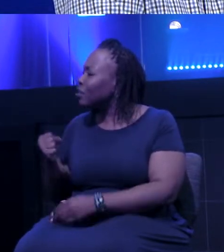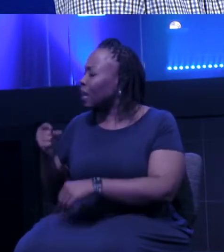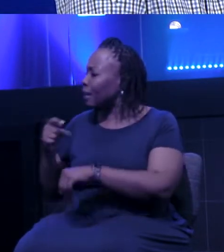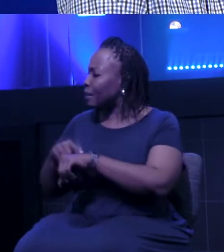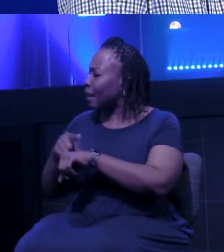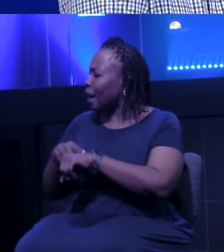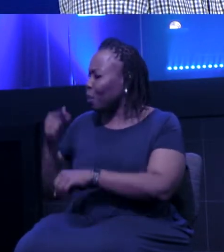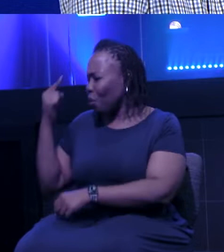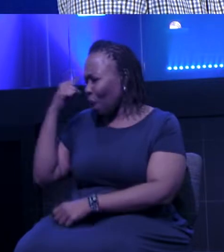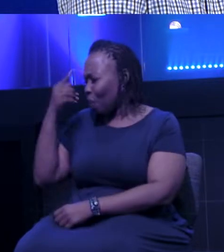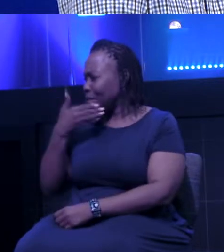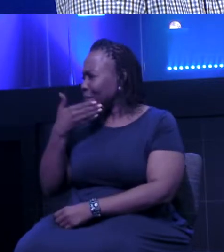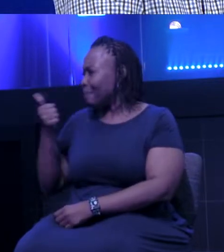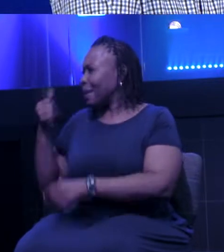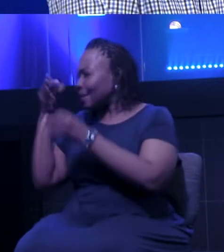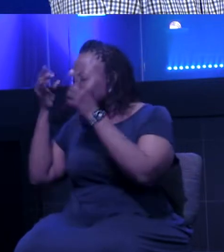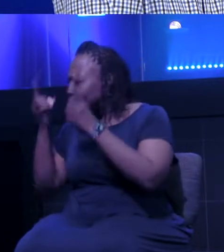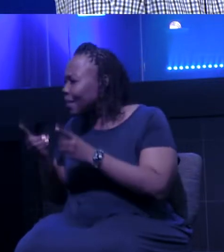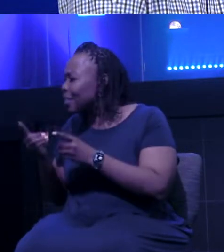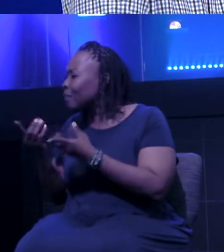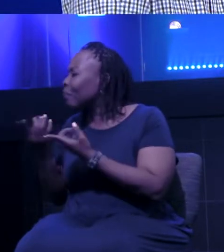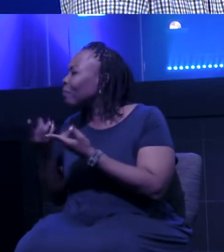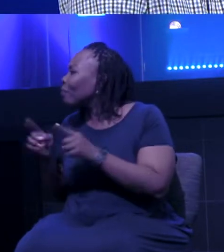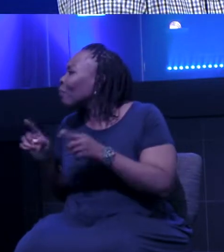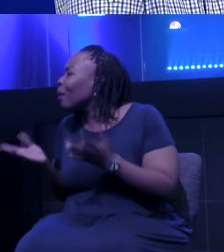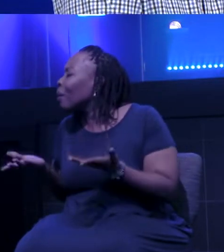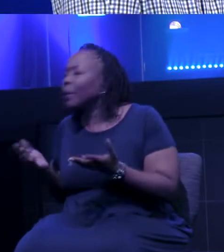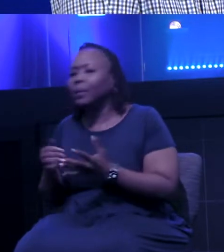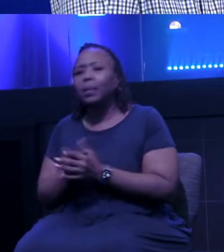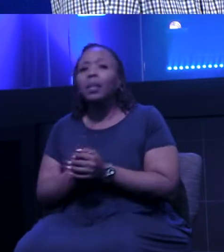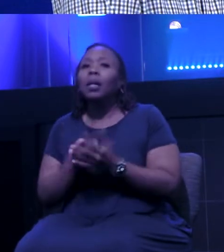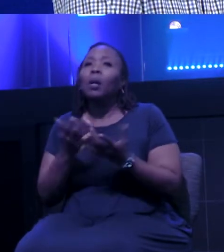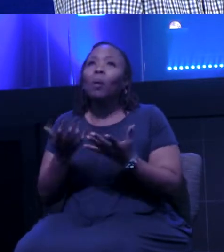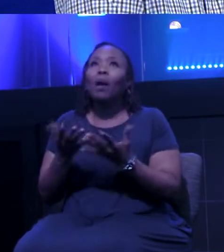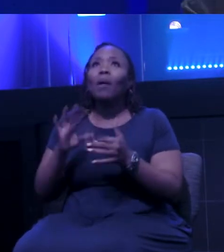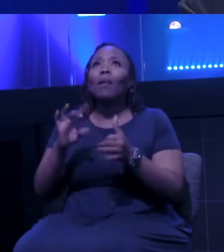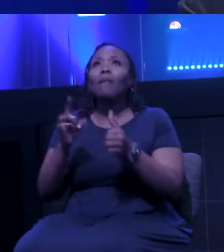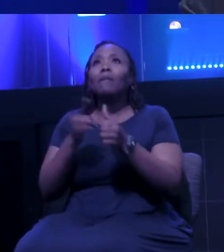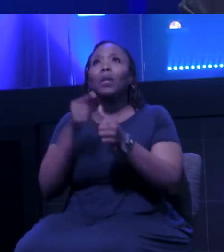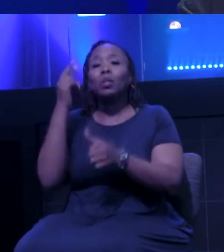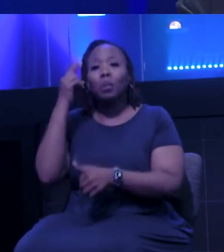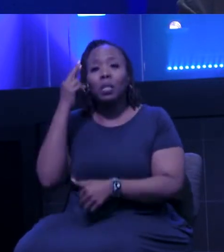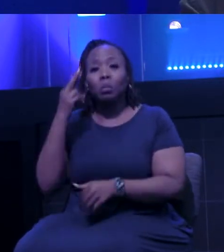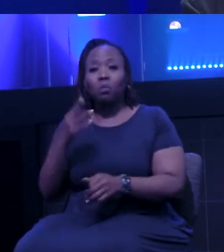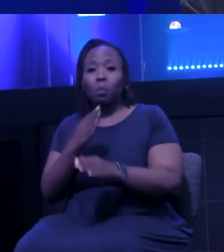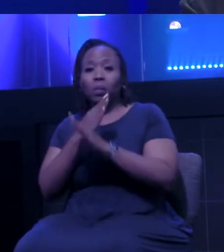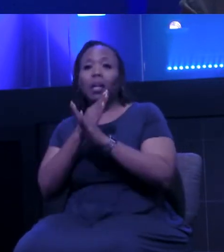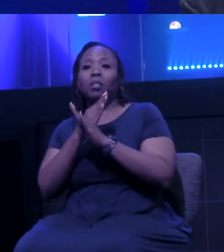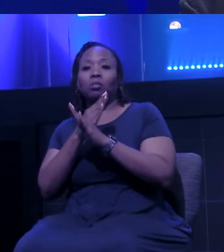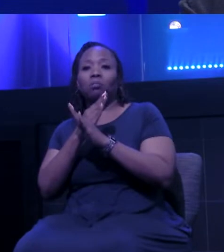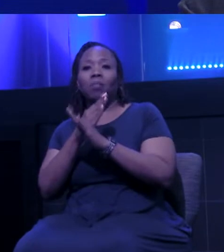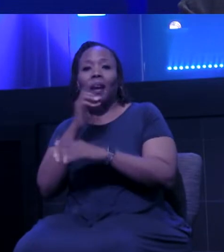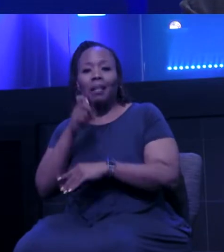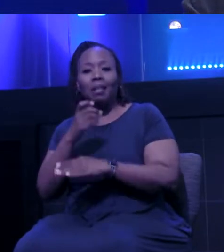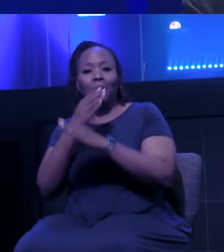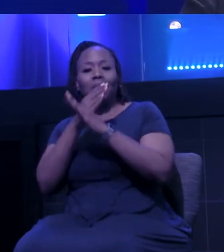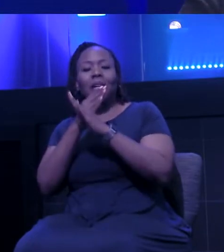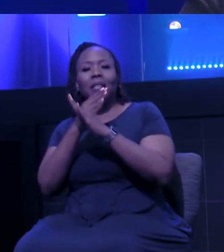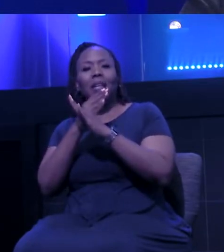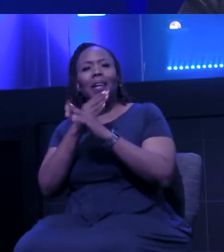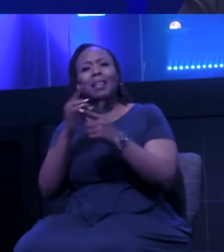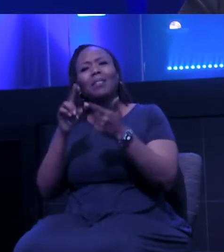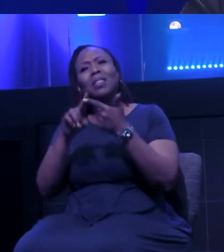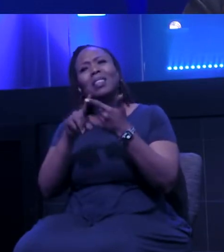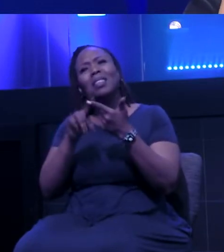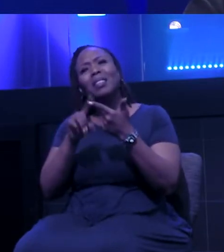decision, but what drove you to make that decision? The first reason was for protection, and number two was just also